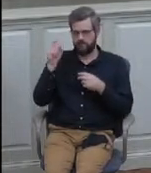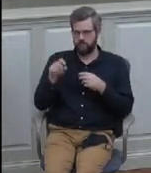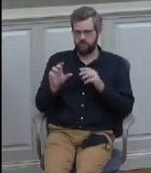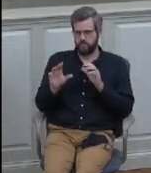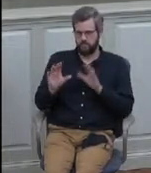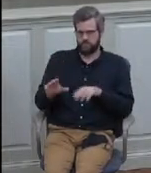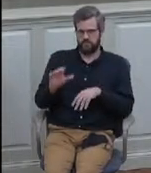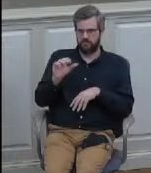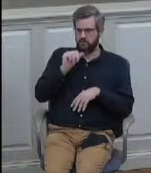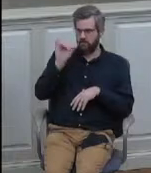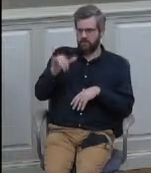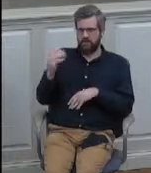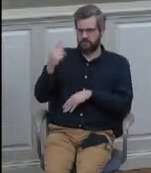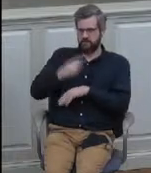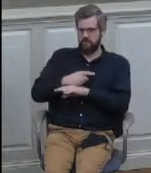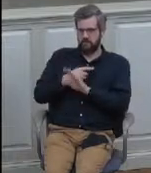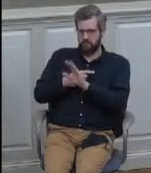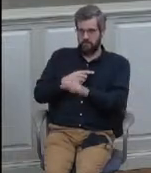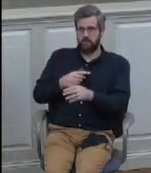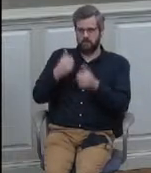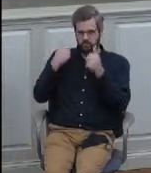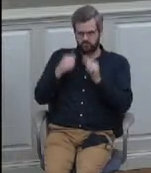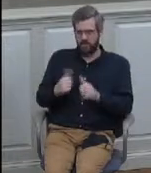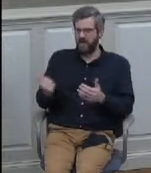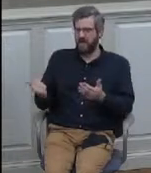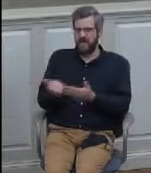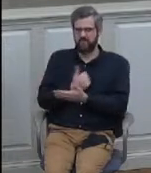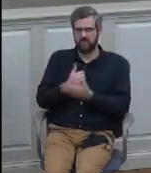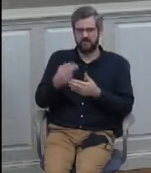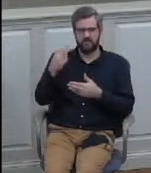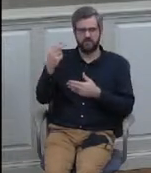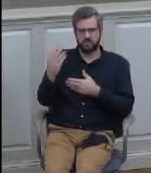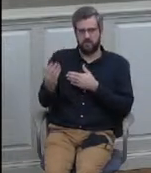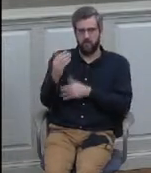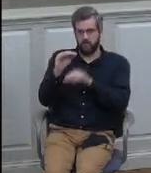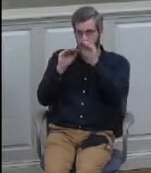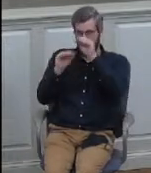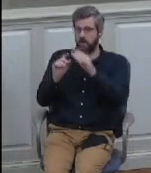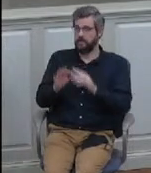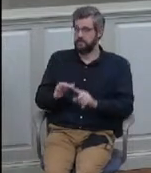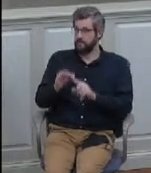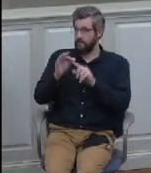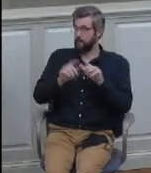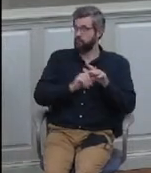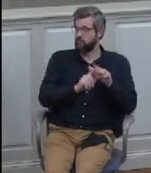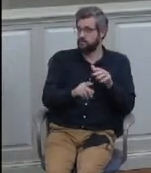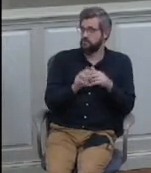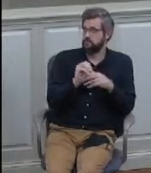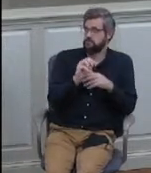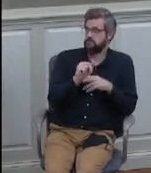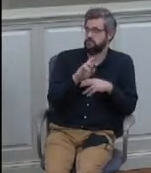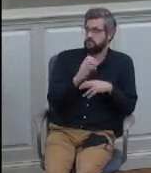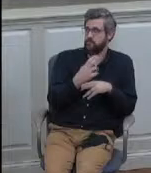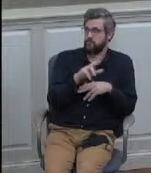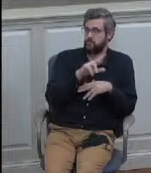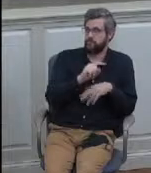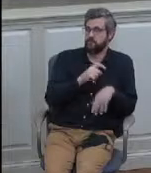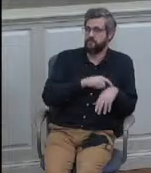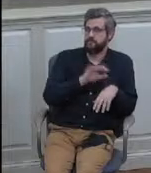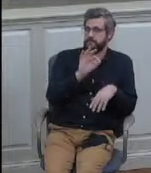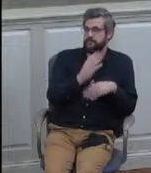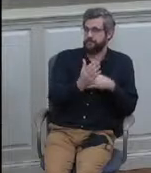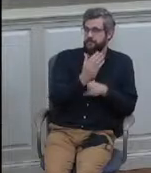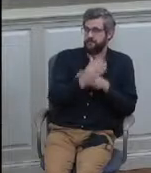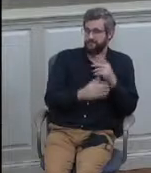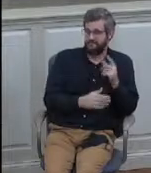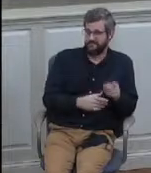we try to be consistent. We try to put everything on Thursday morning except for a retreat that is March 31st. We'll point out 9 a.m. That's